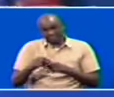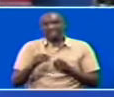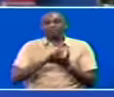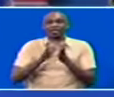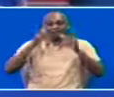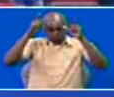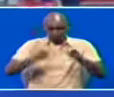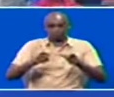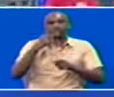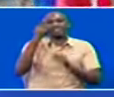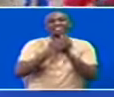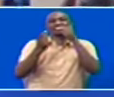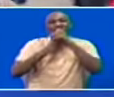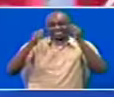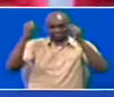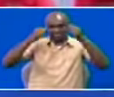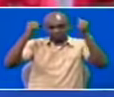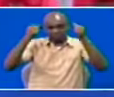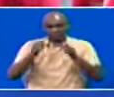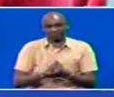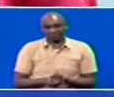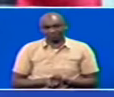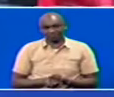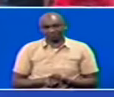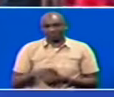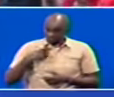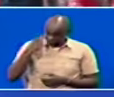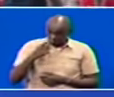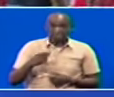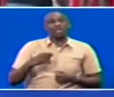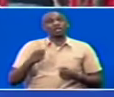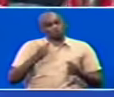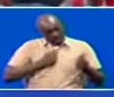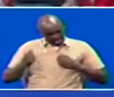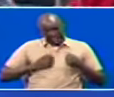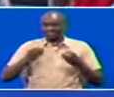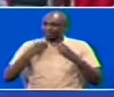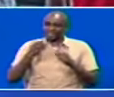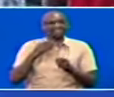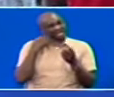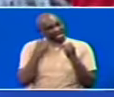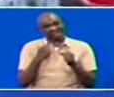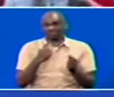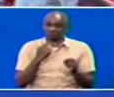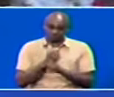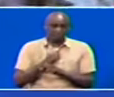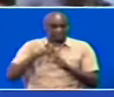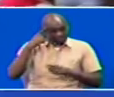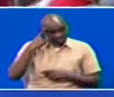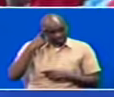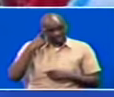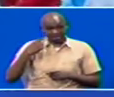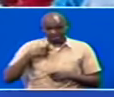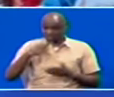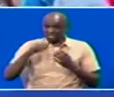the 2016 champions. It looks like Rwanda have even improved. But I think my